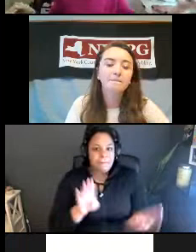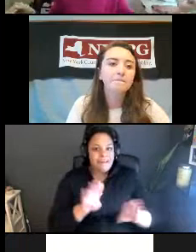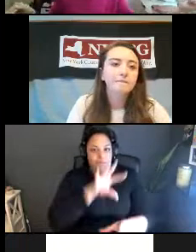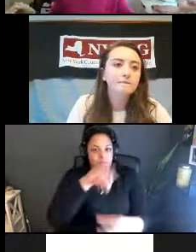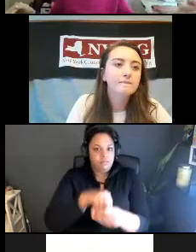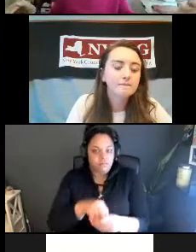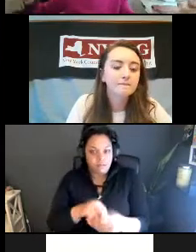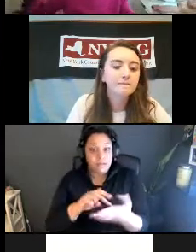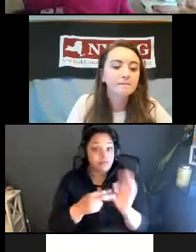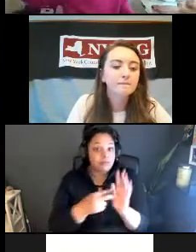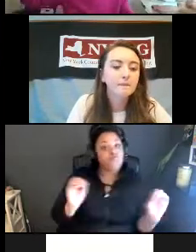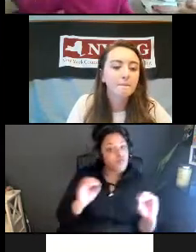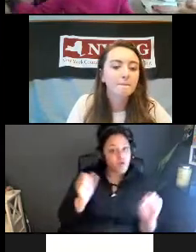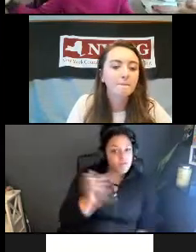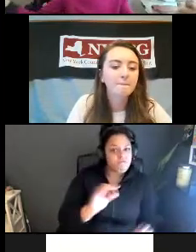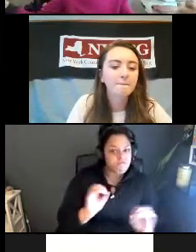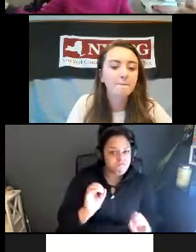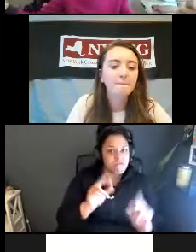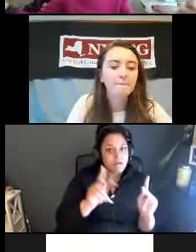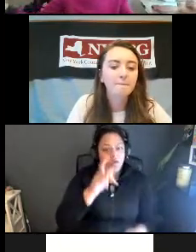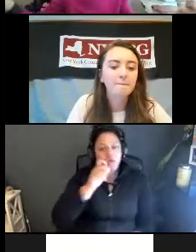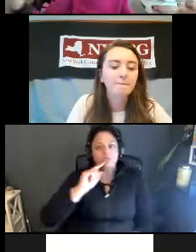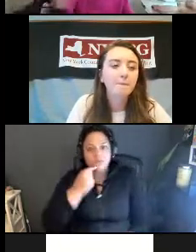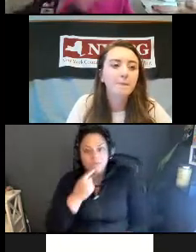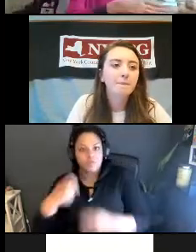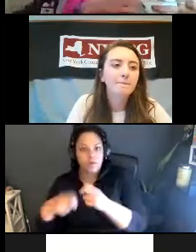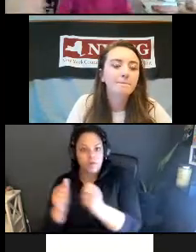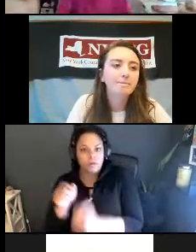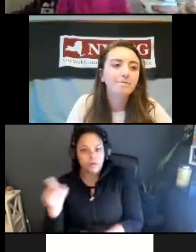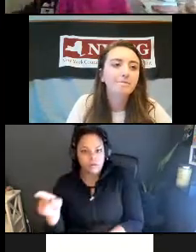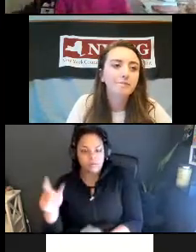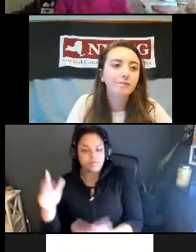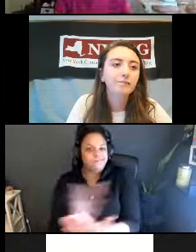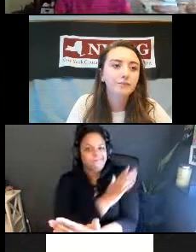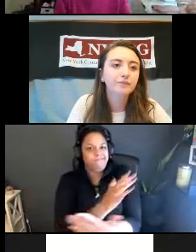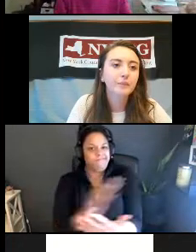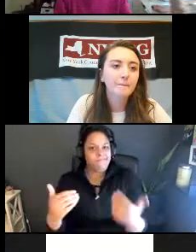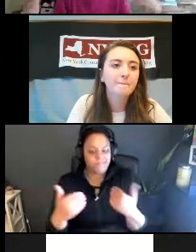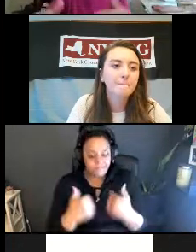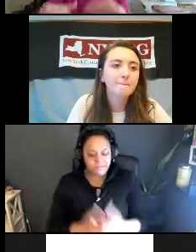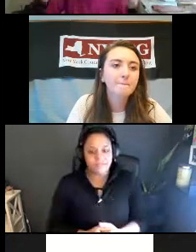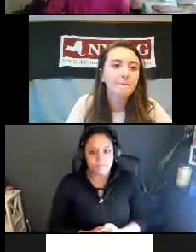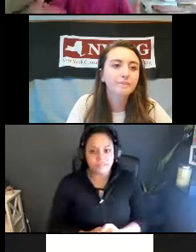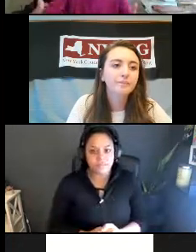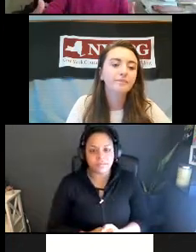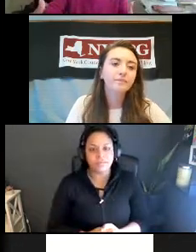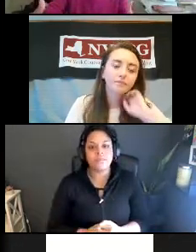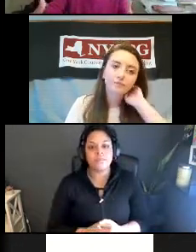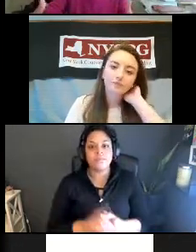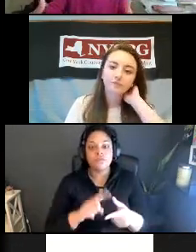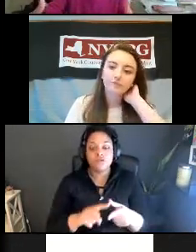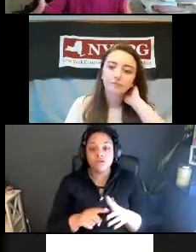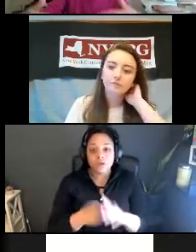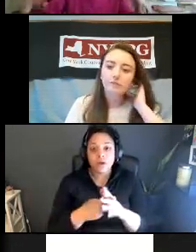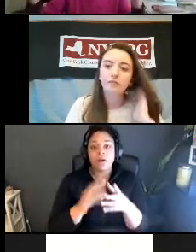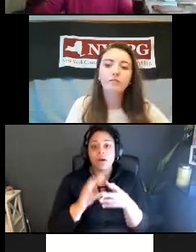people who don't gamble at all to people who have significant problems, and any place in between. So when we start talking